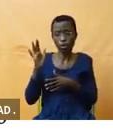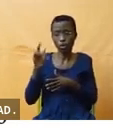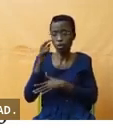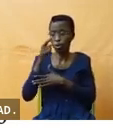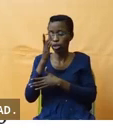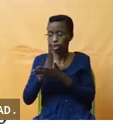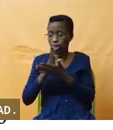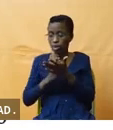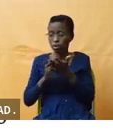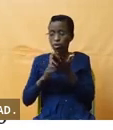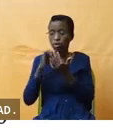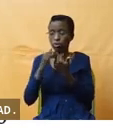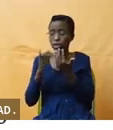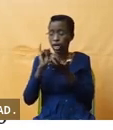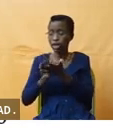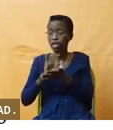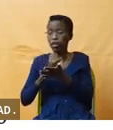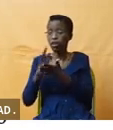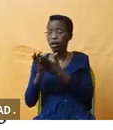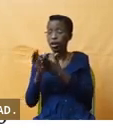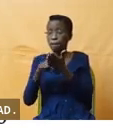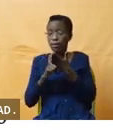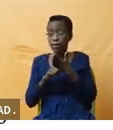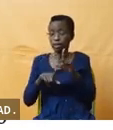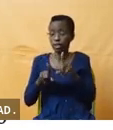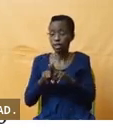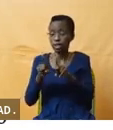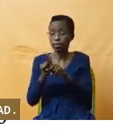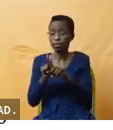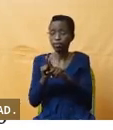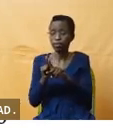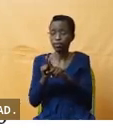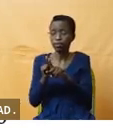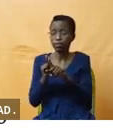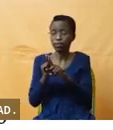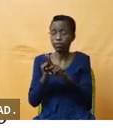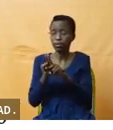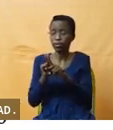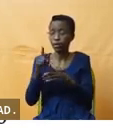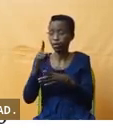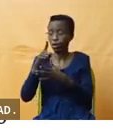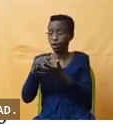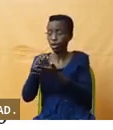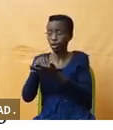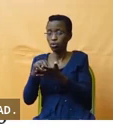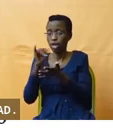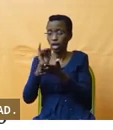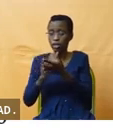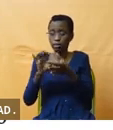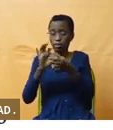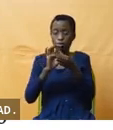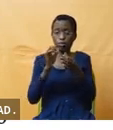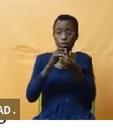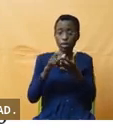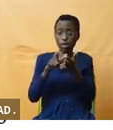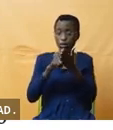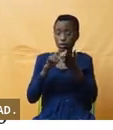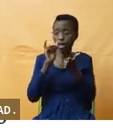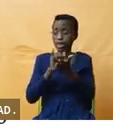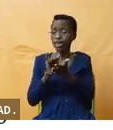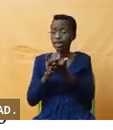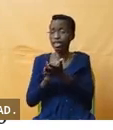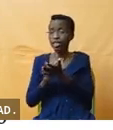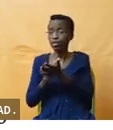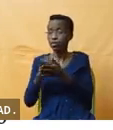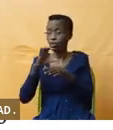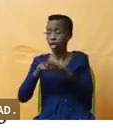that are funded by debt. What are the conditions attached to some of these debts that we procure? Because some of these